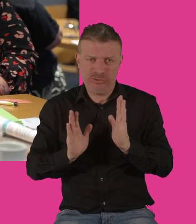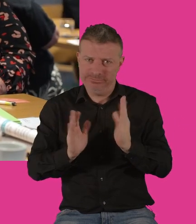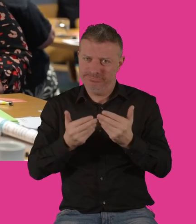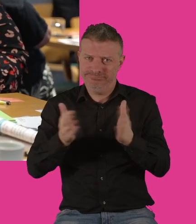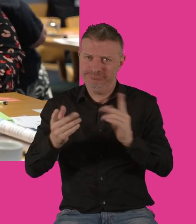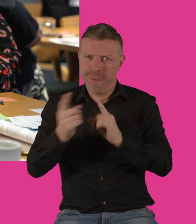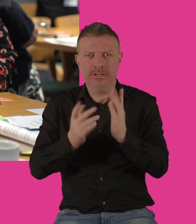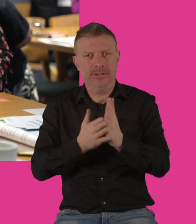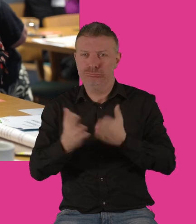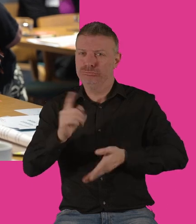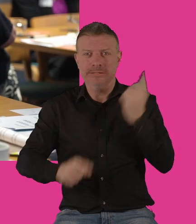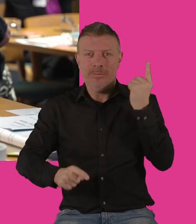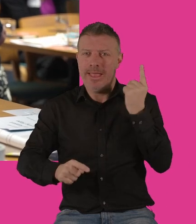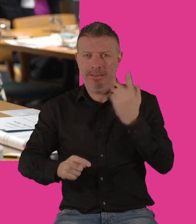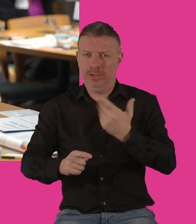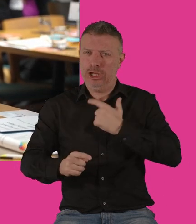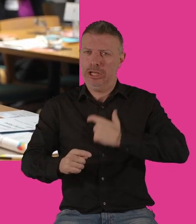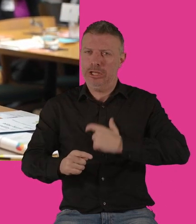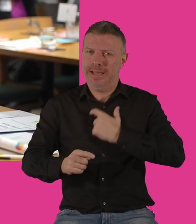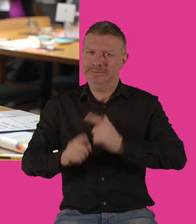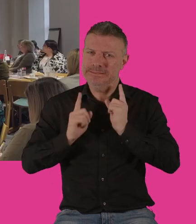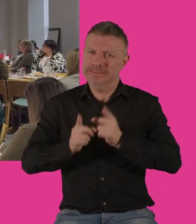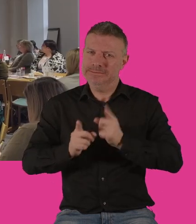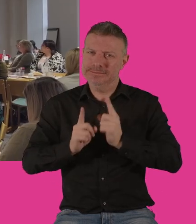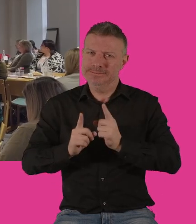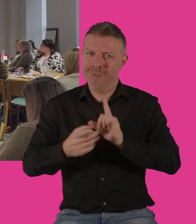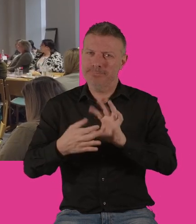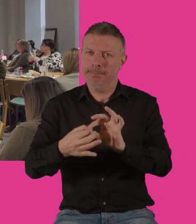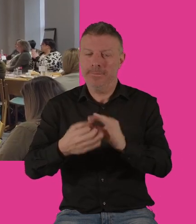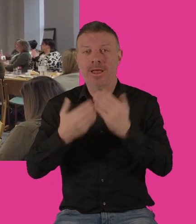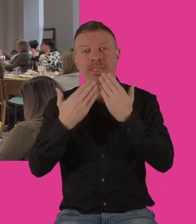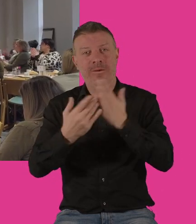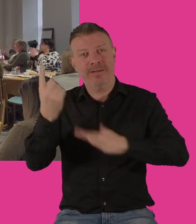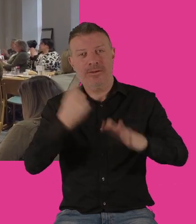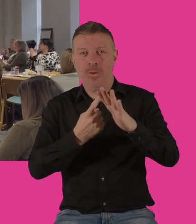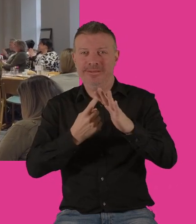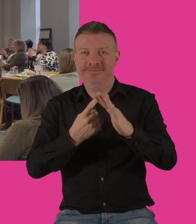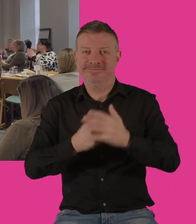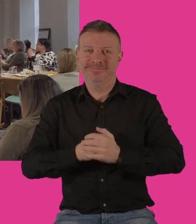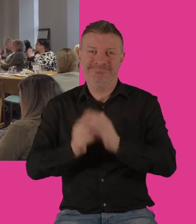Straight away it's the humanity of it. So thank you very much everyone.